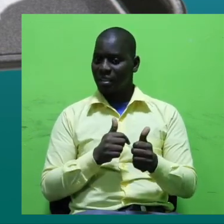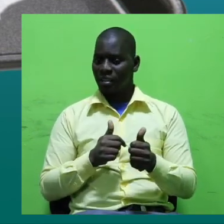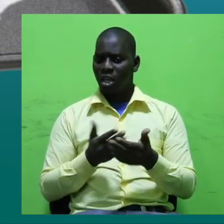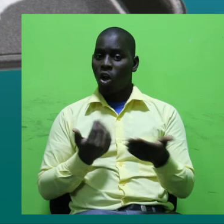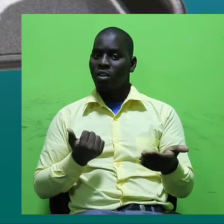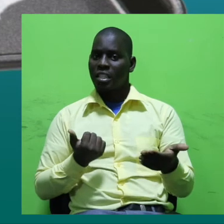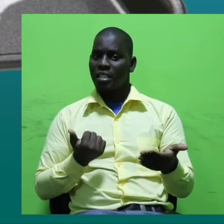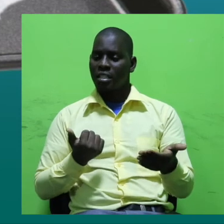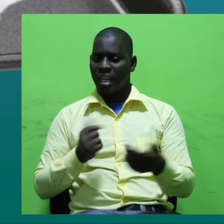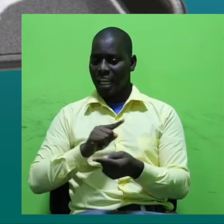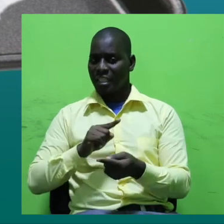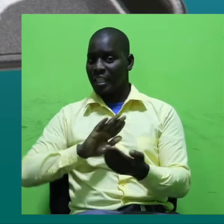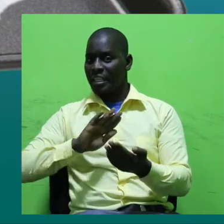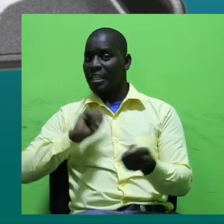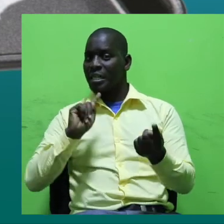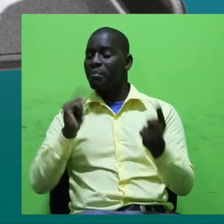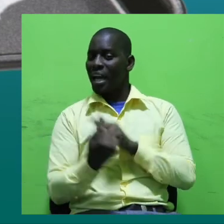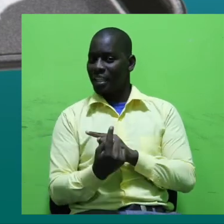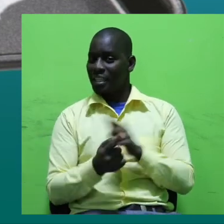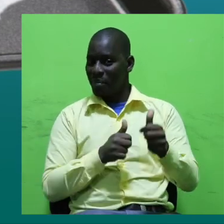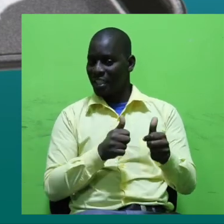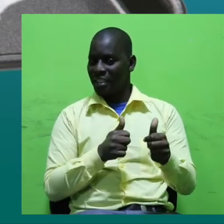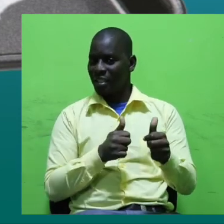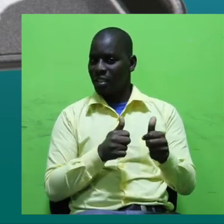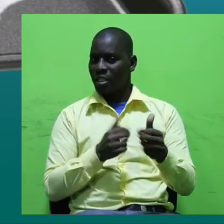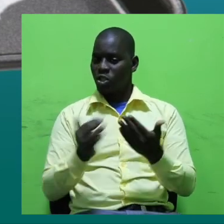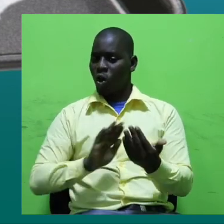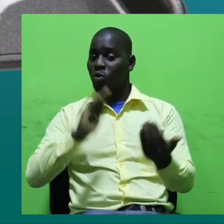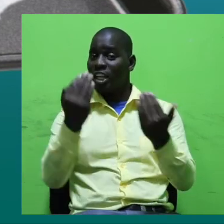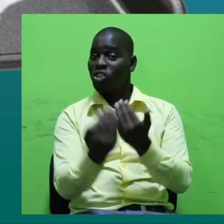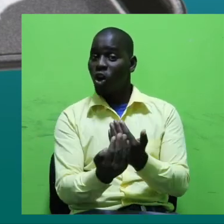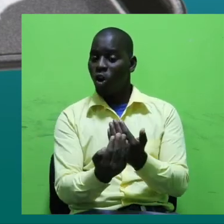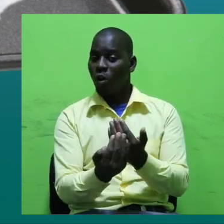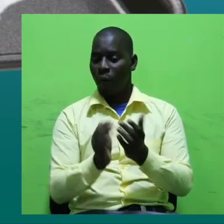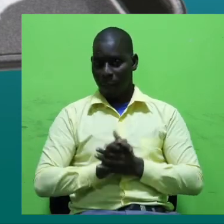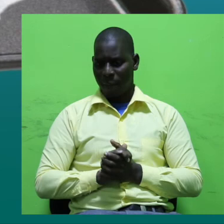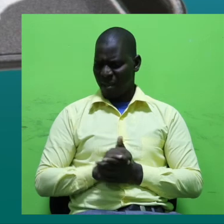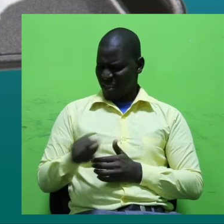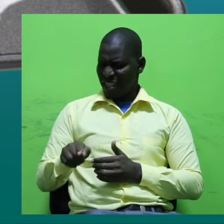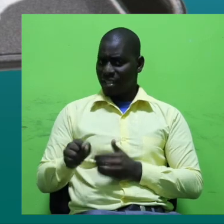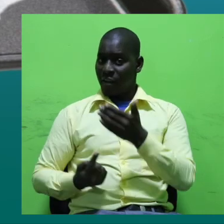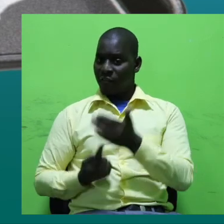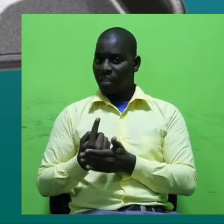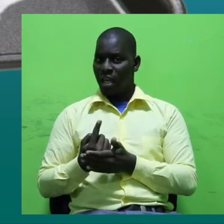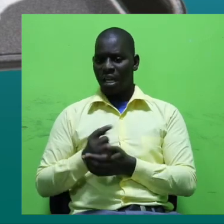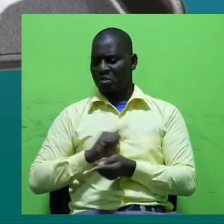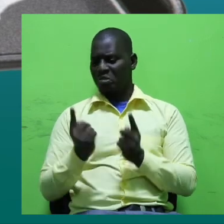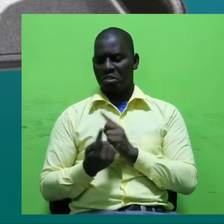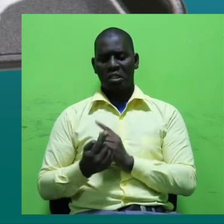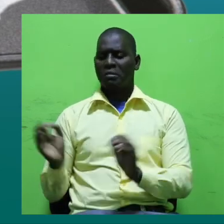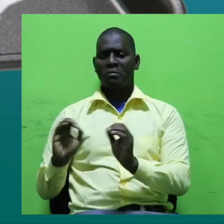move is the dependent variable, the factor that we observe. You can change